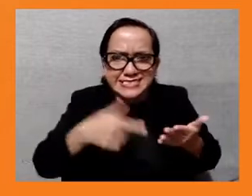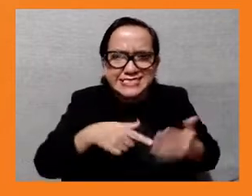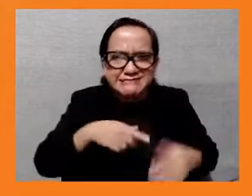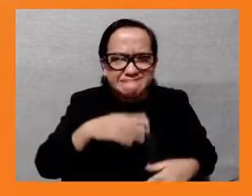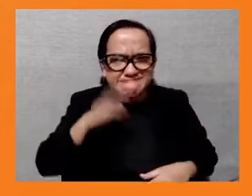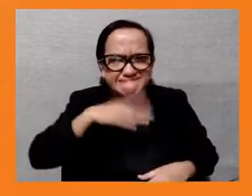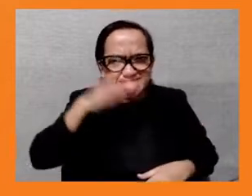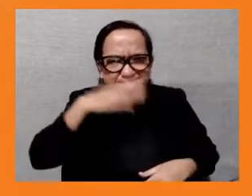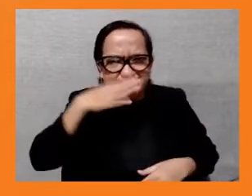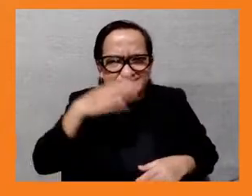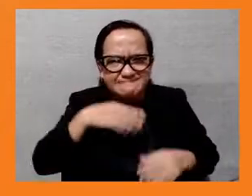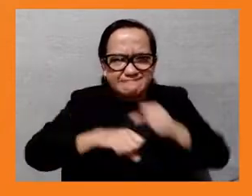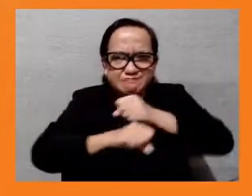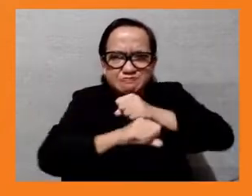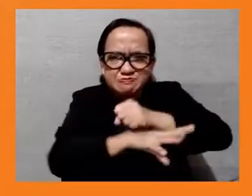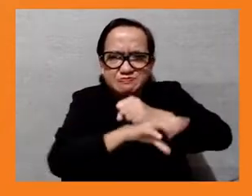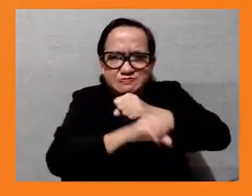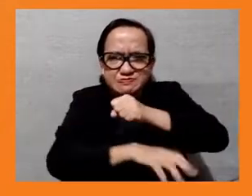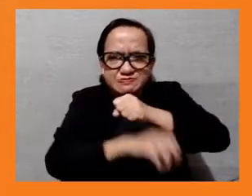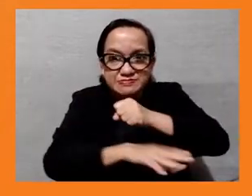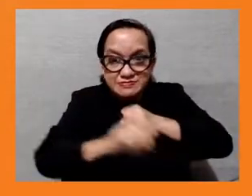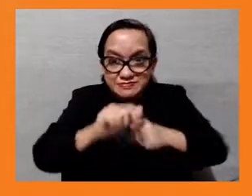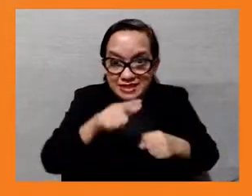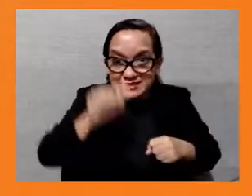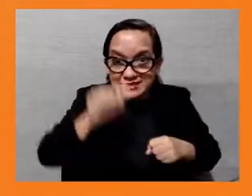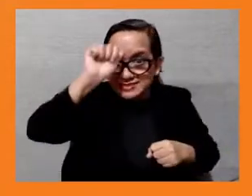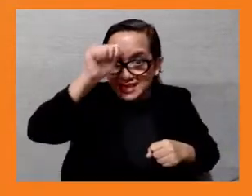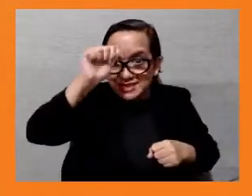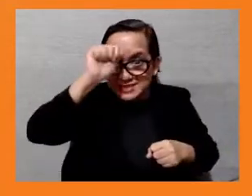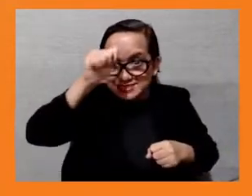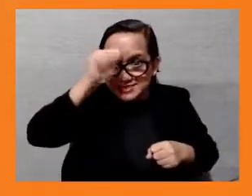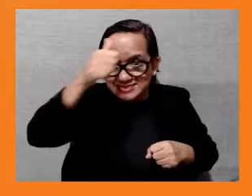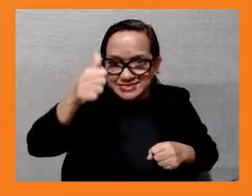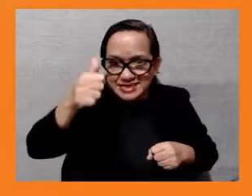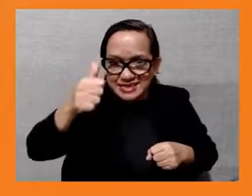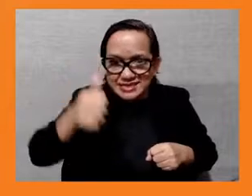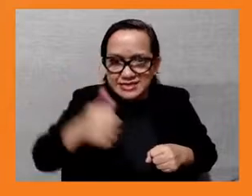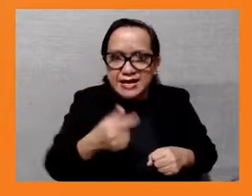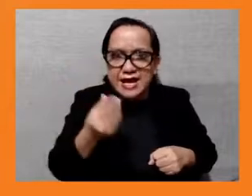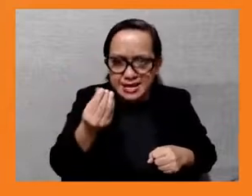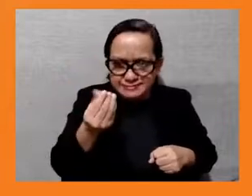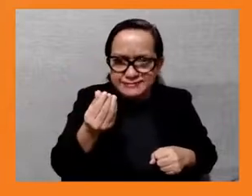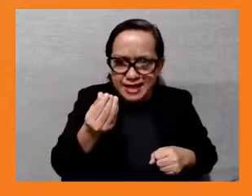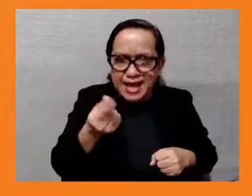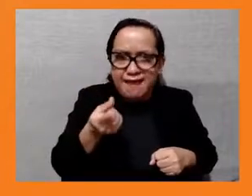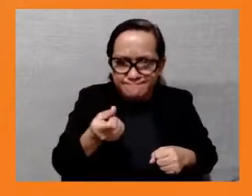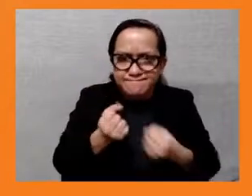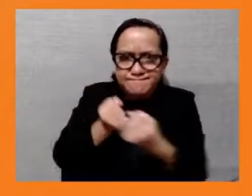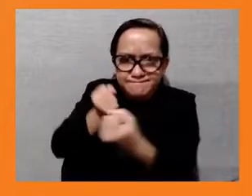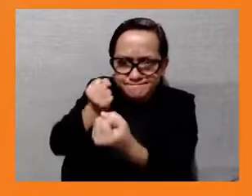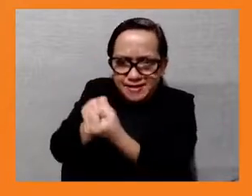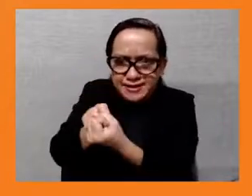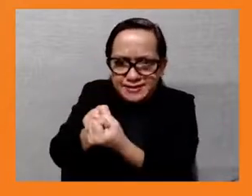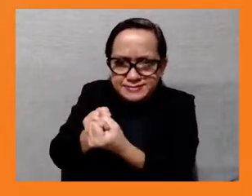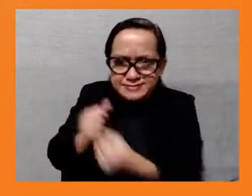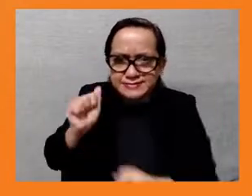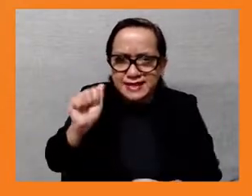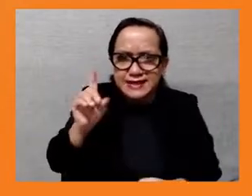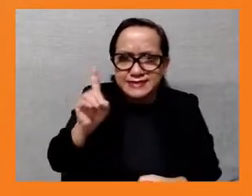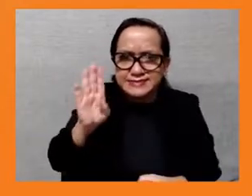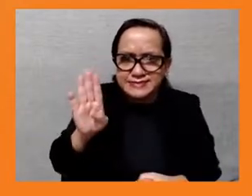translated into Nepali and distributed to affected peoples. And villagers affected and non-affected have a good understanding of the most